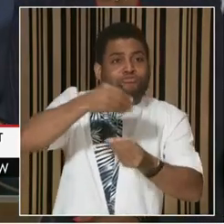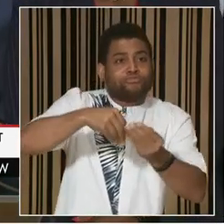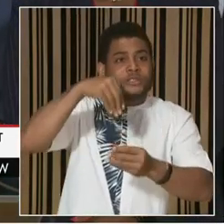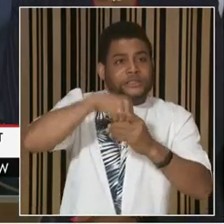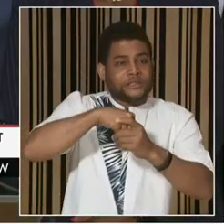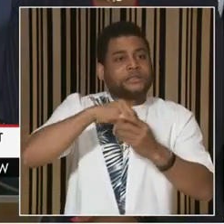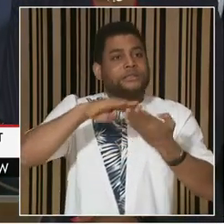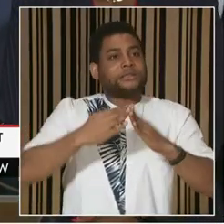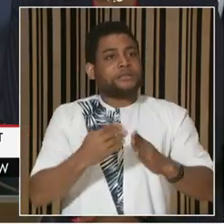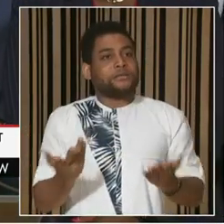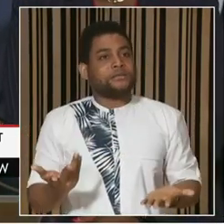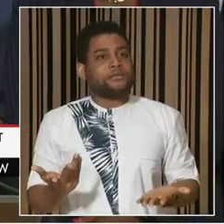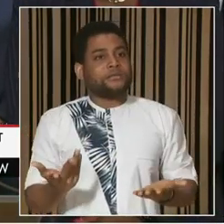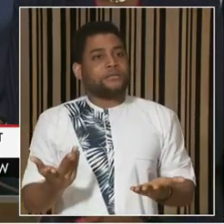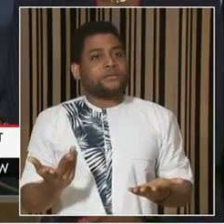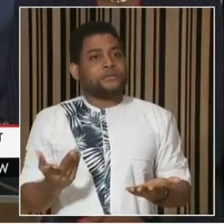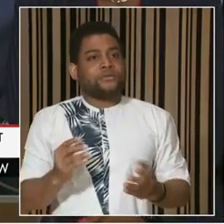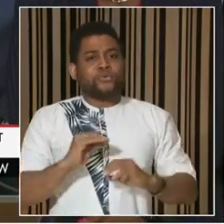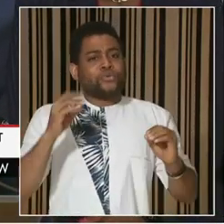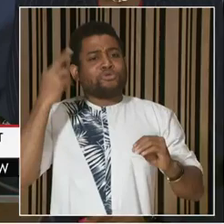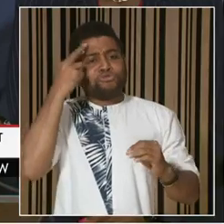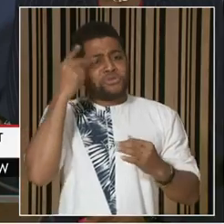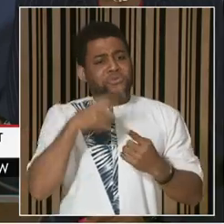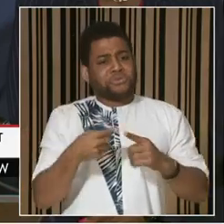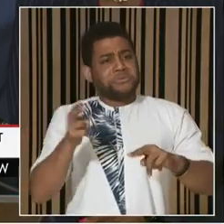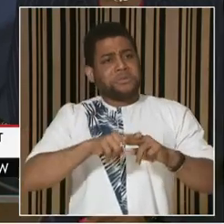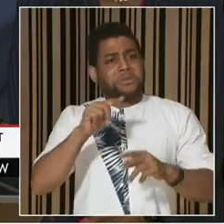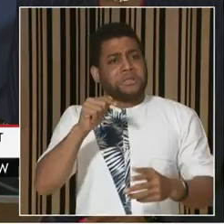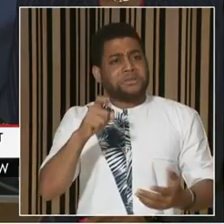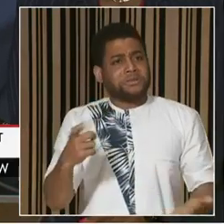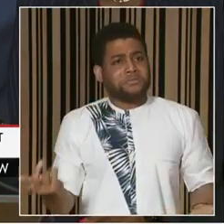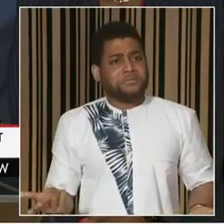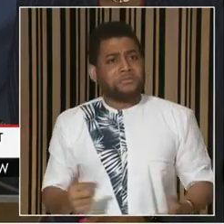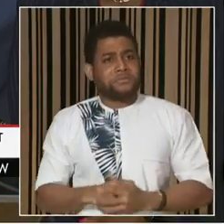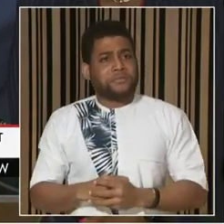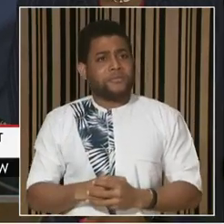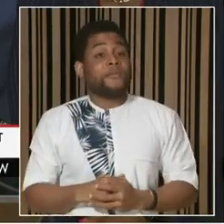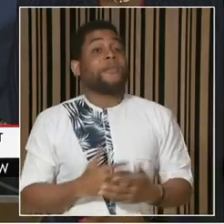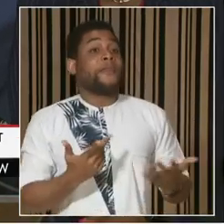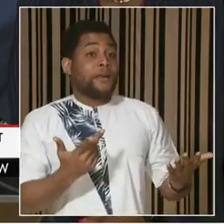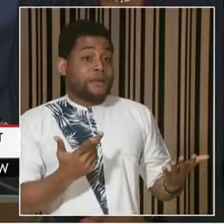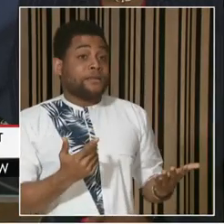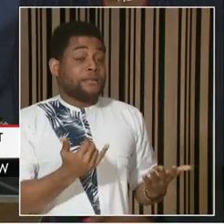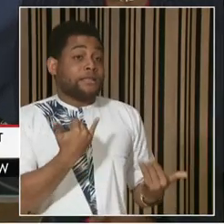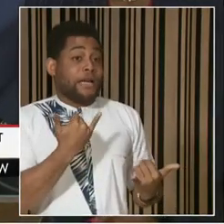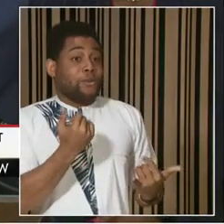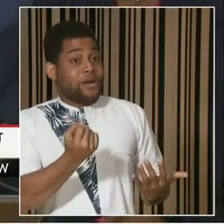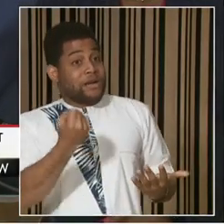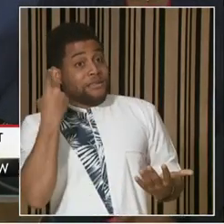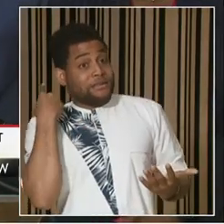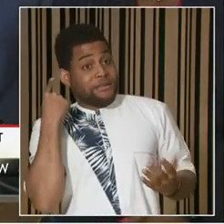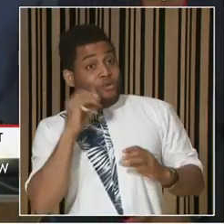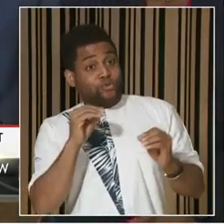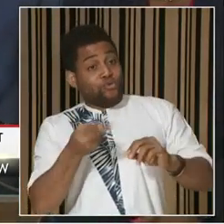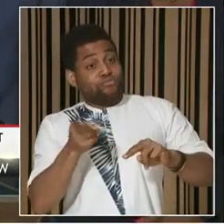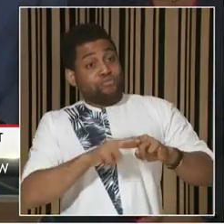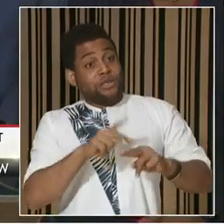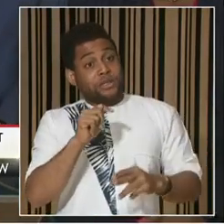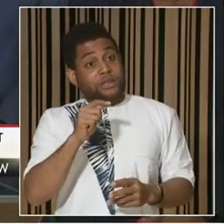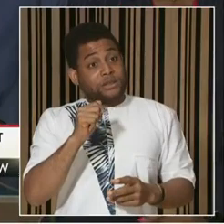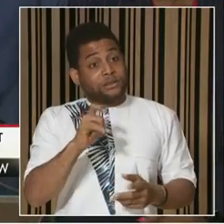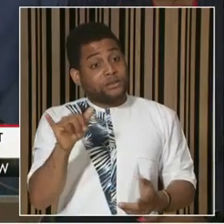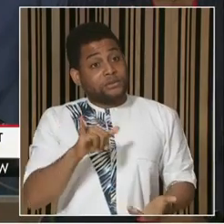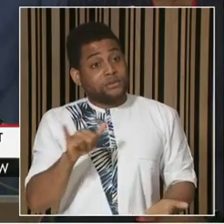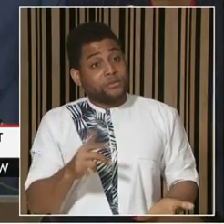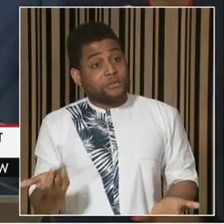see absolutely no reason to raise taxes. Now, I saw no reason to raise taxes last year either. But that